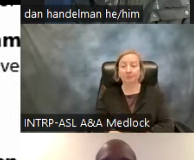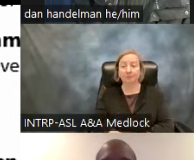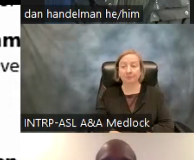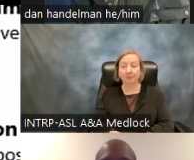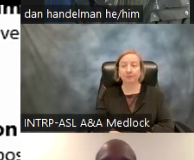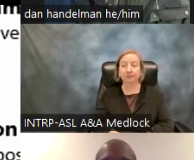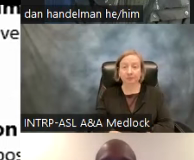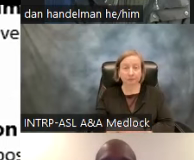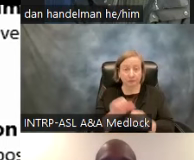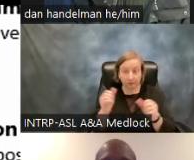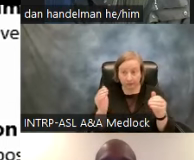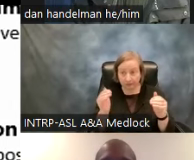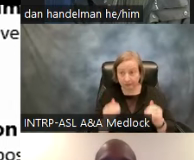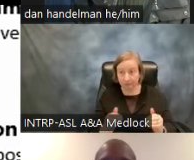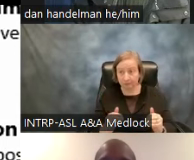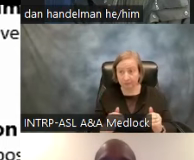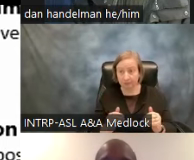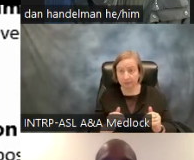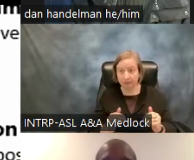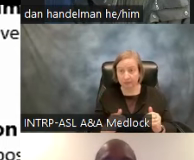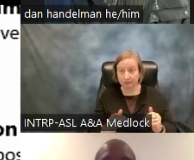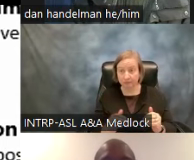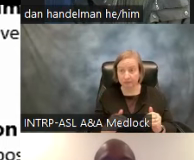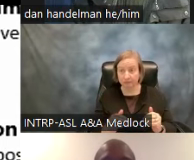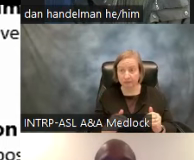Can we move on?